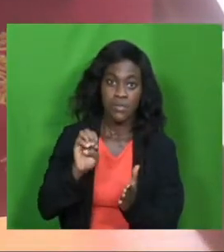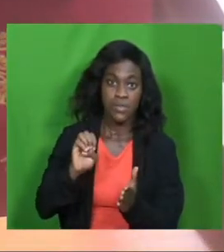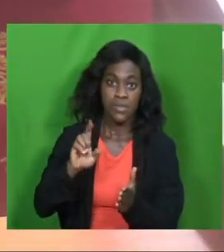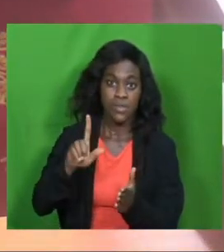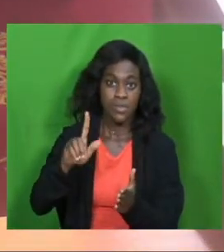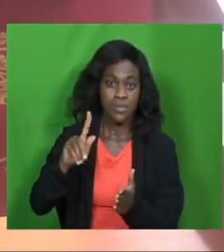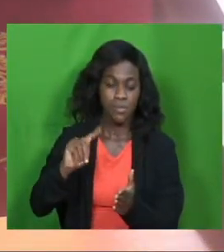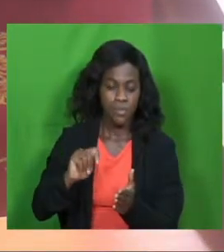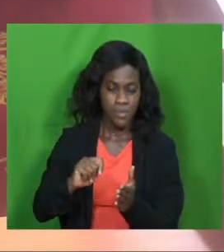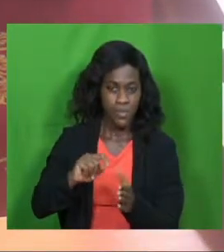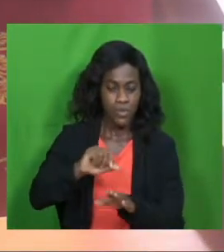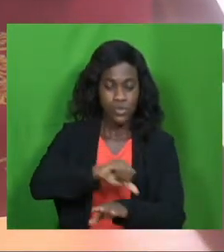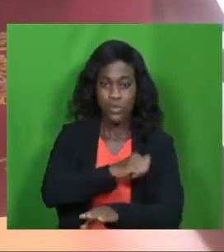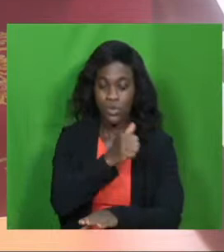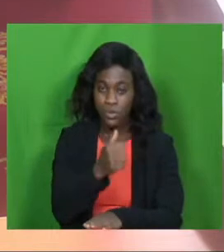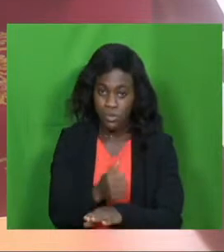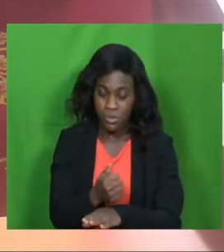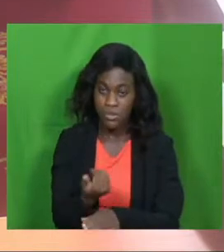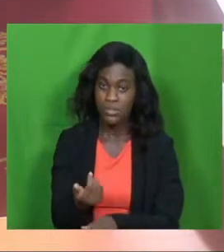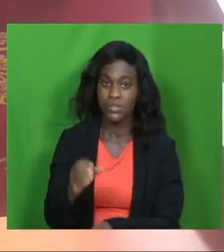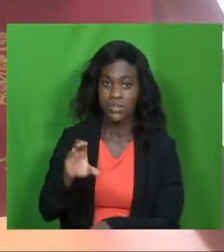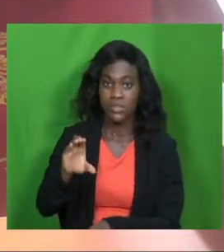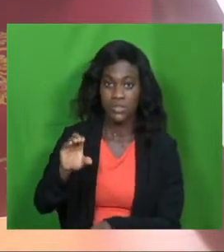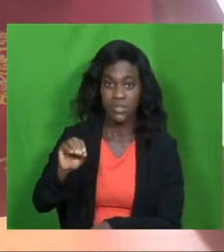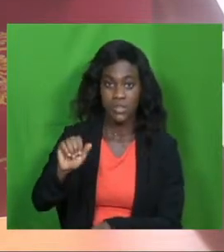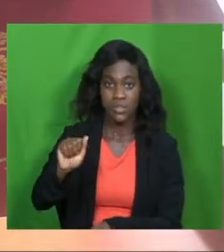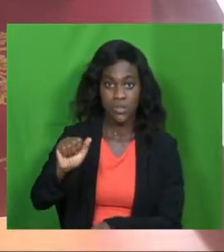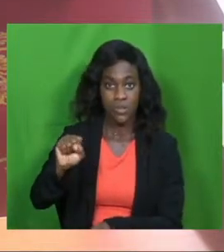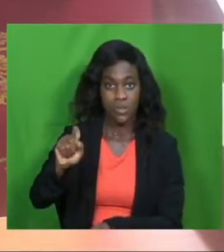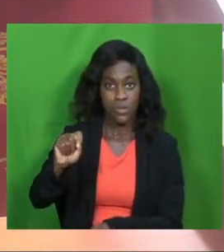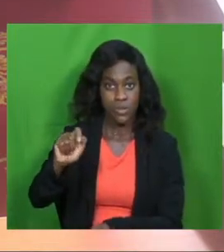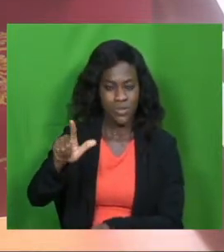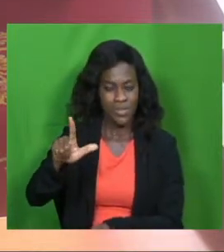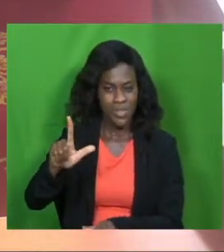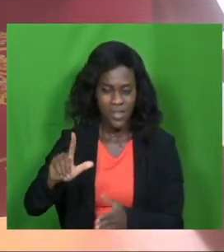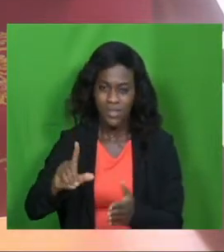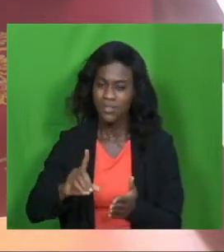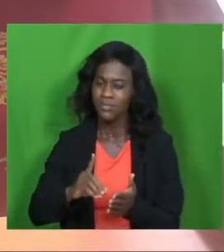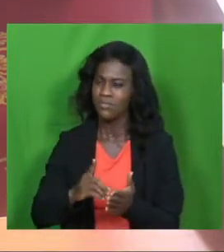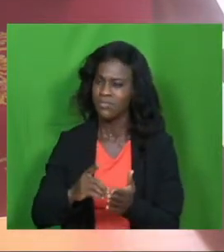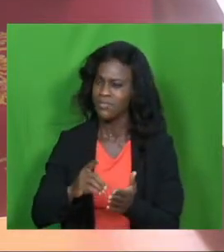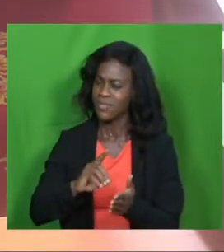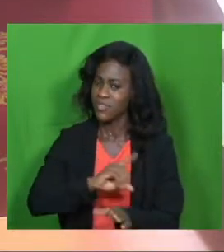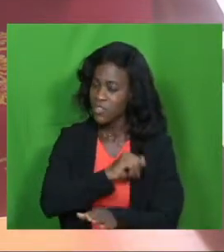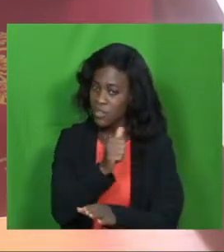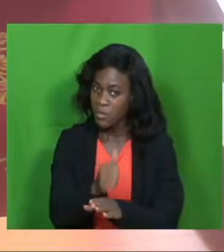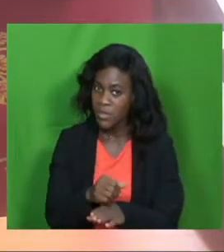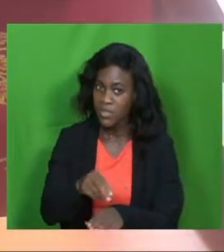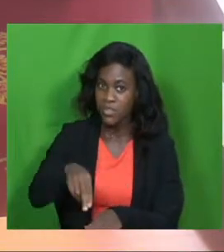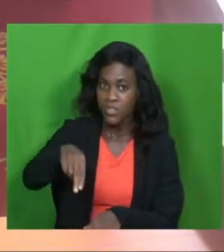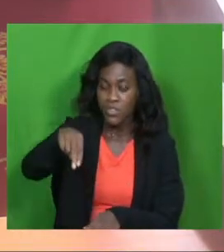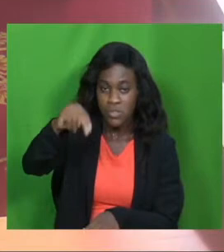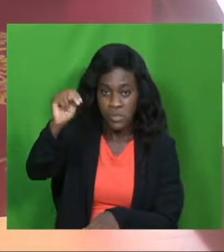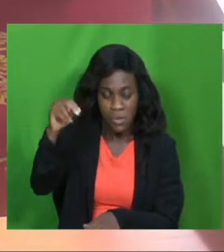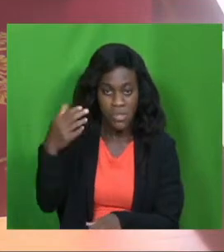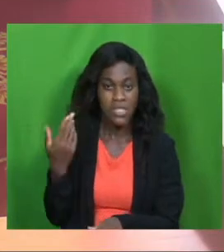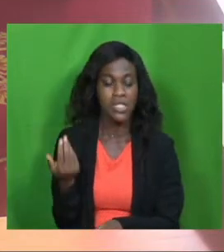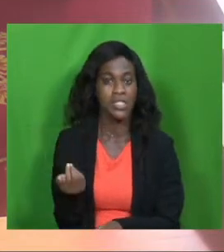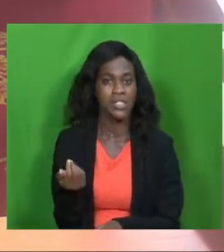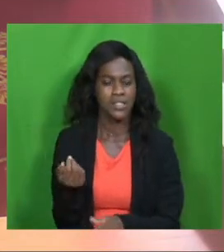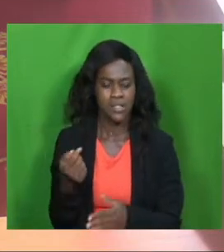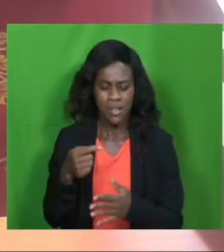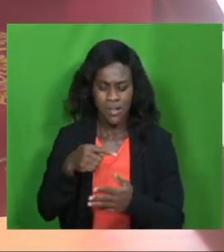and the Coastal Development Authority, and we also have the Northern Development Authority.